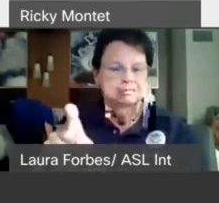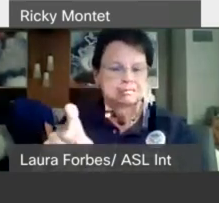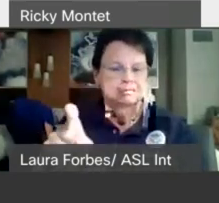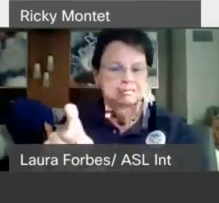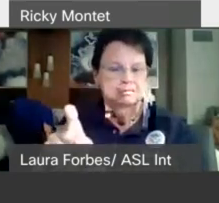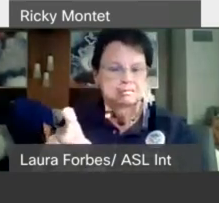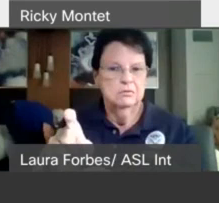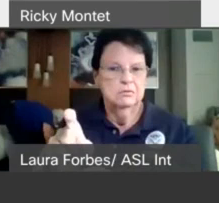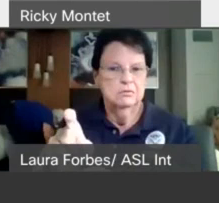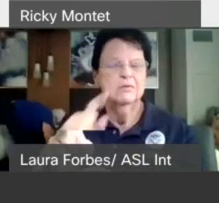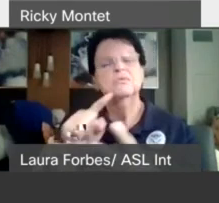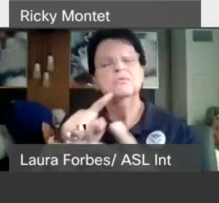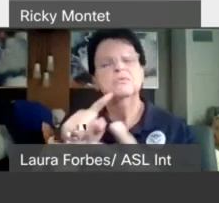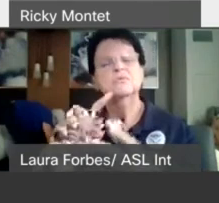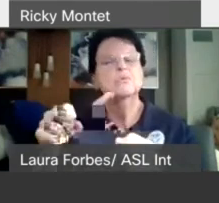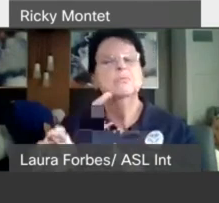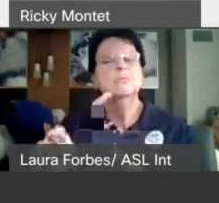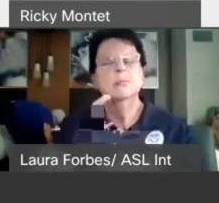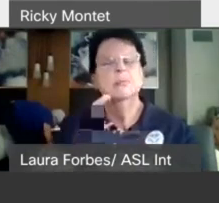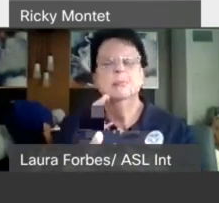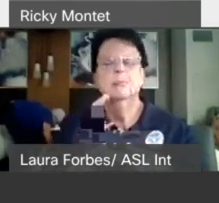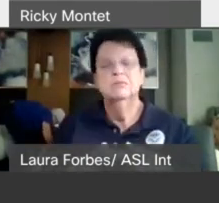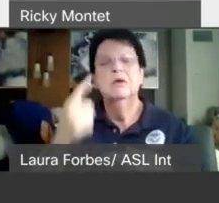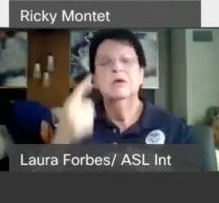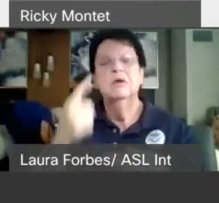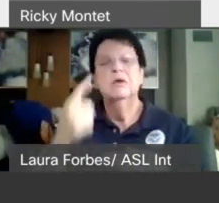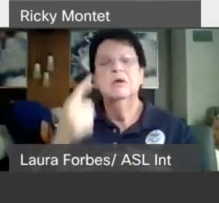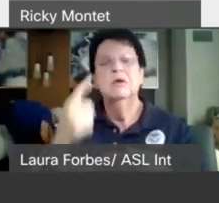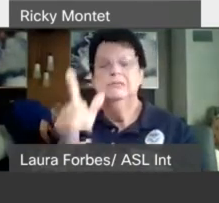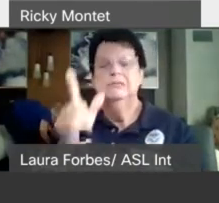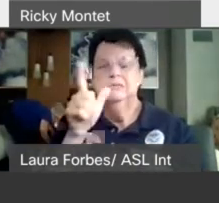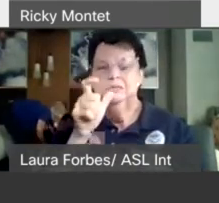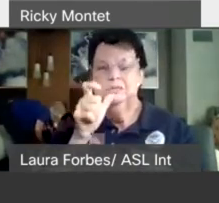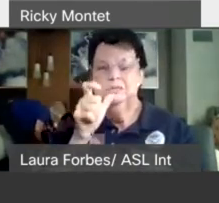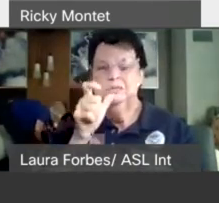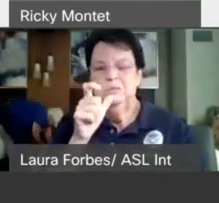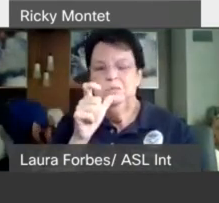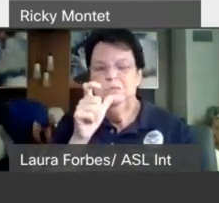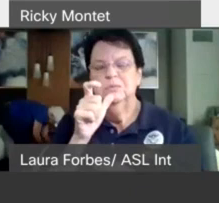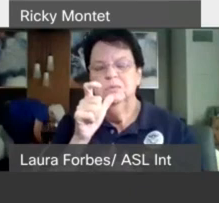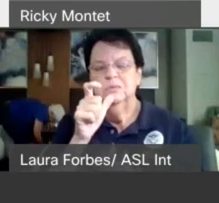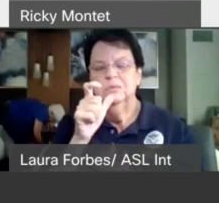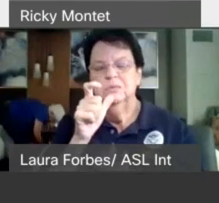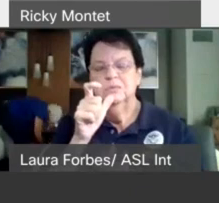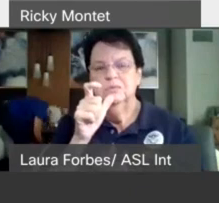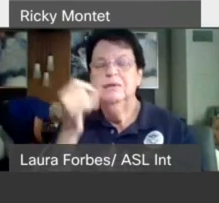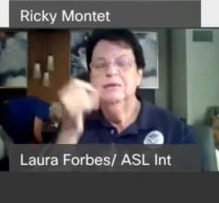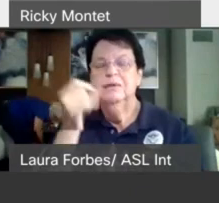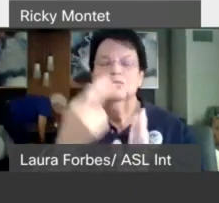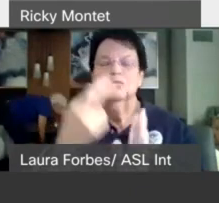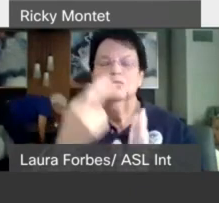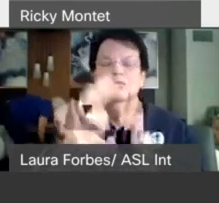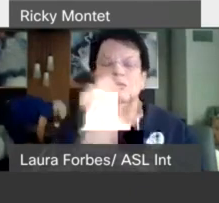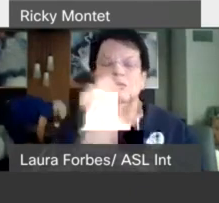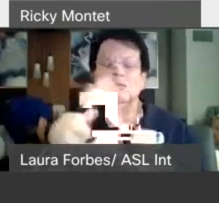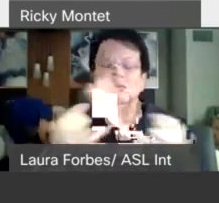There's a couple of opportunities for folks that have primarily, well, or initially, if you register online,